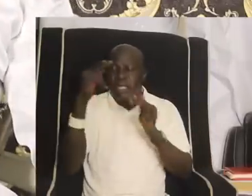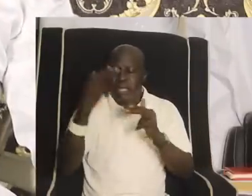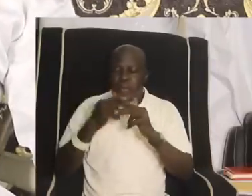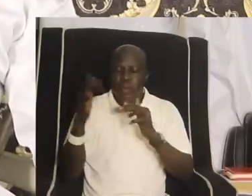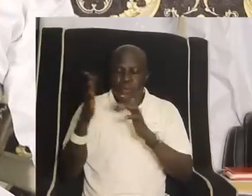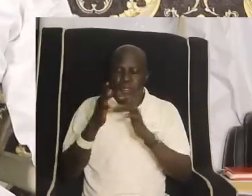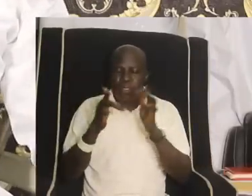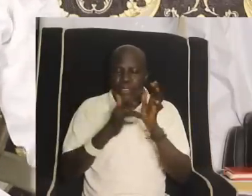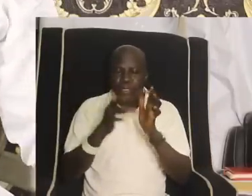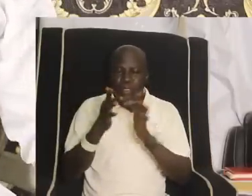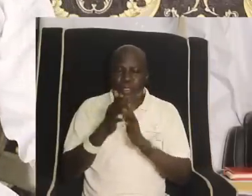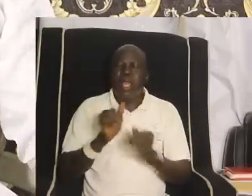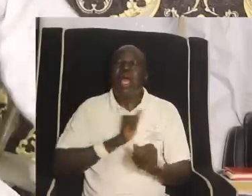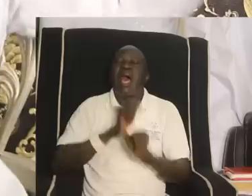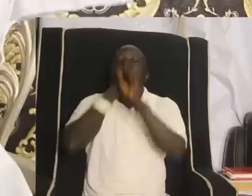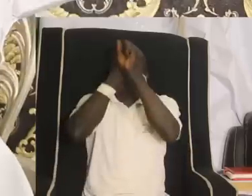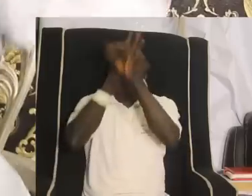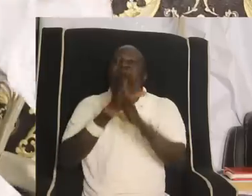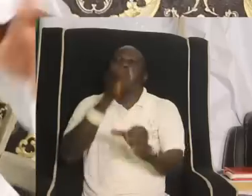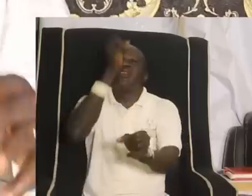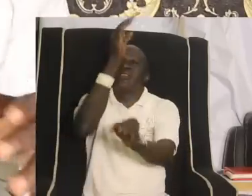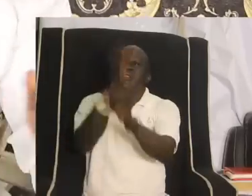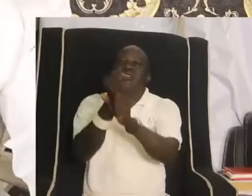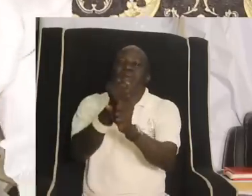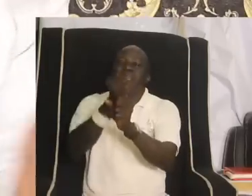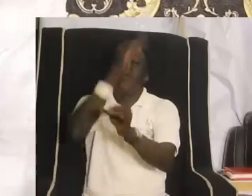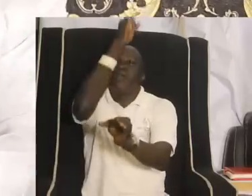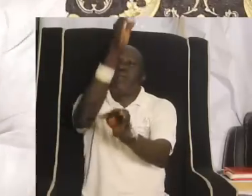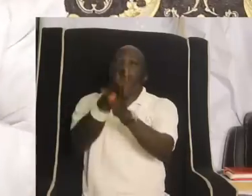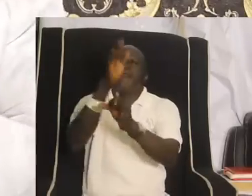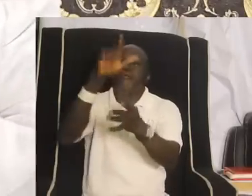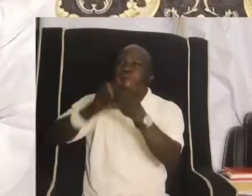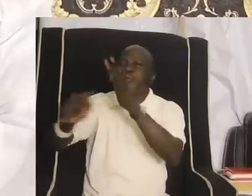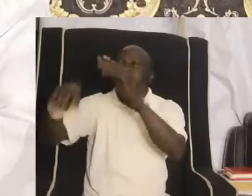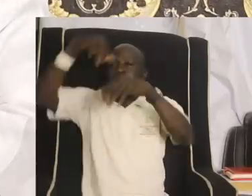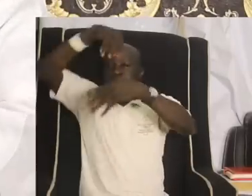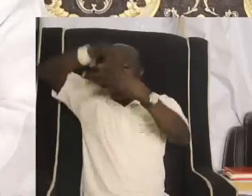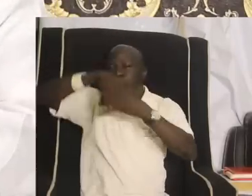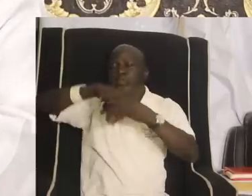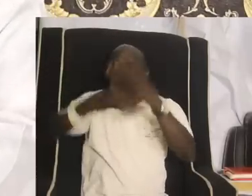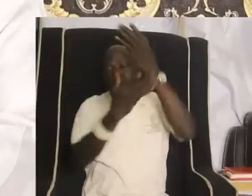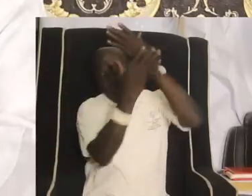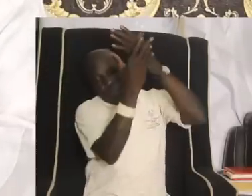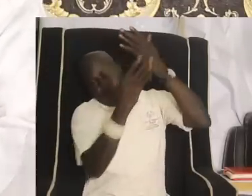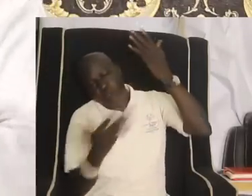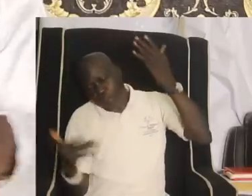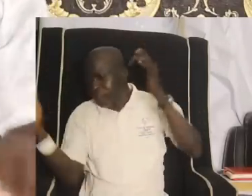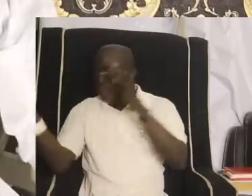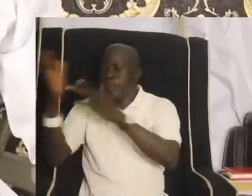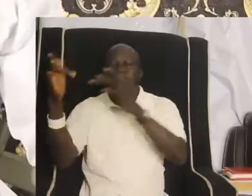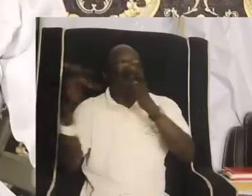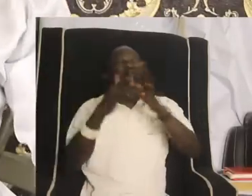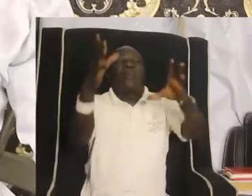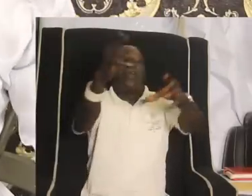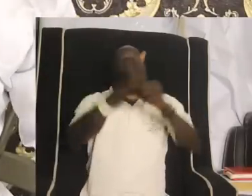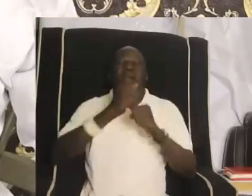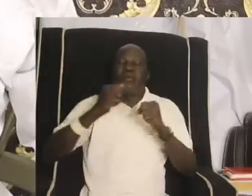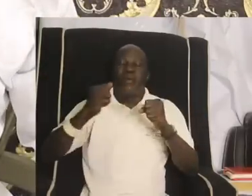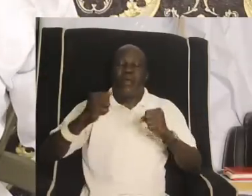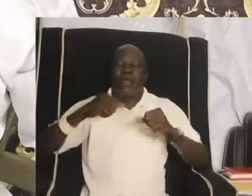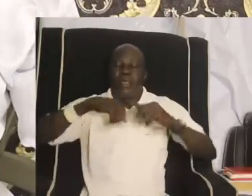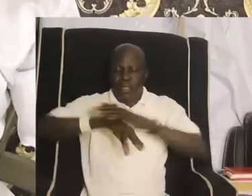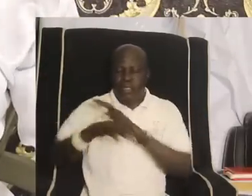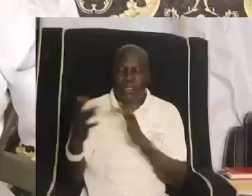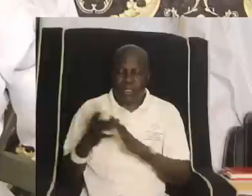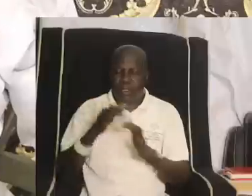of faith. I put in the full blood of Jesus. Oh, super. Oluwa wa. In Jesus'